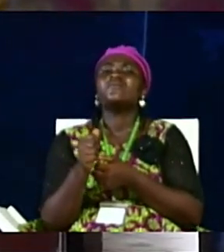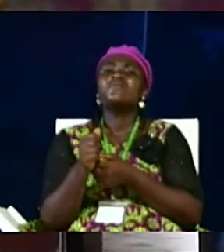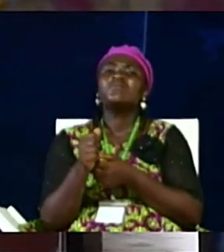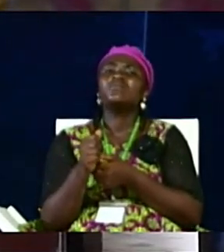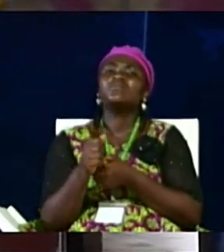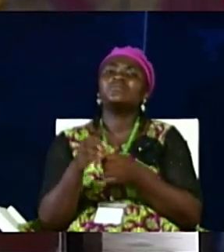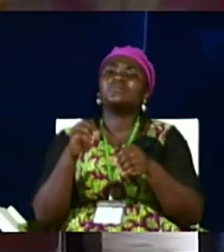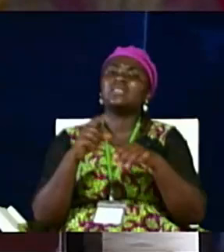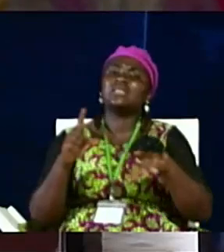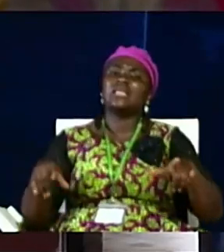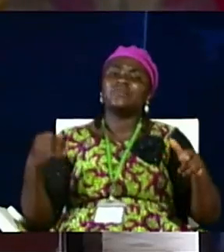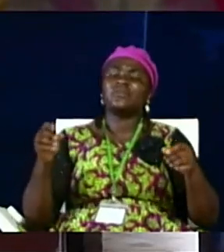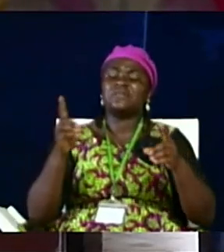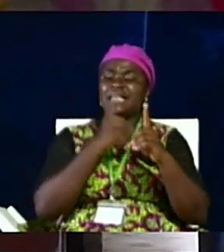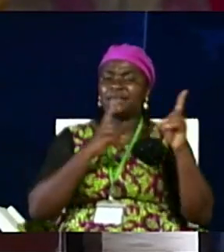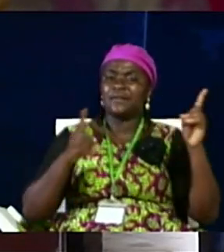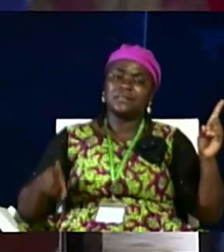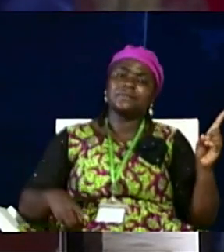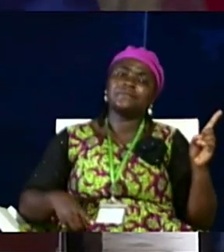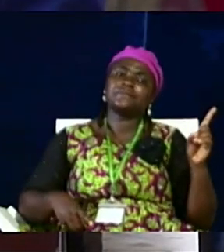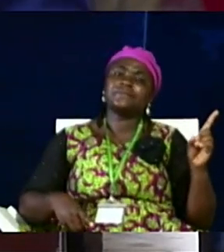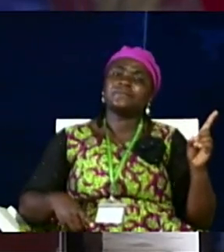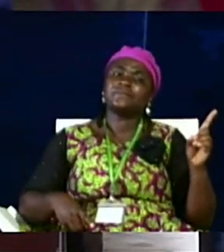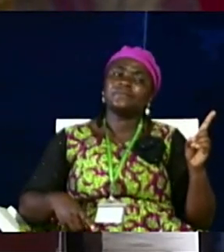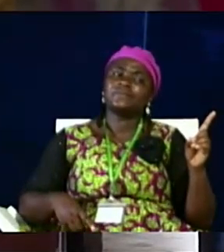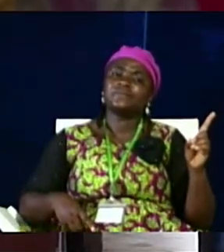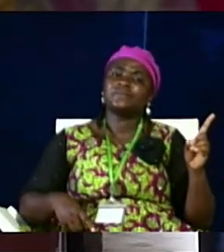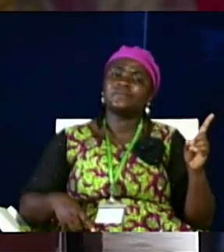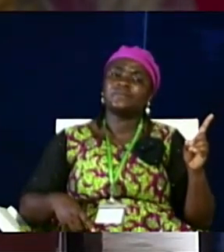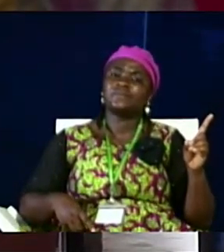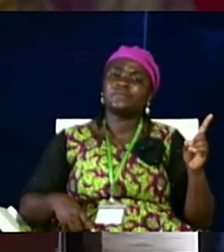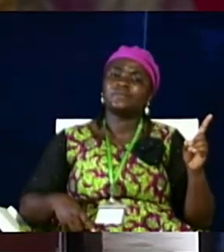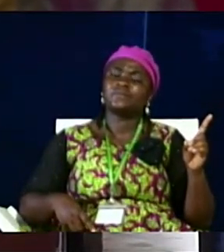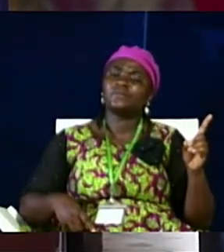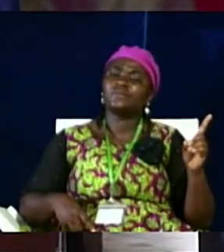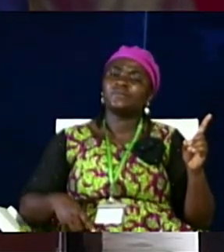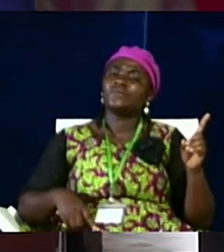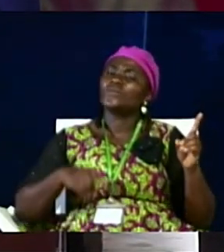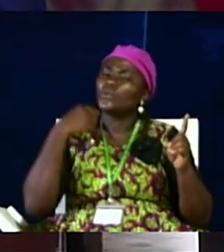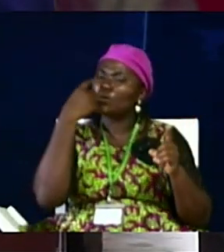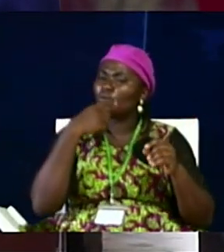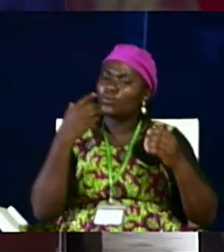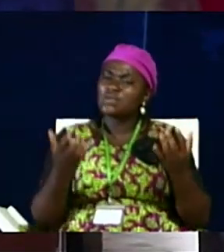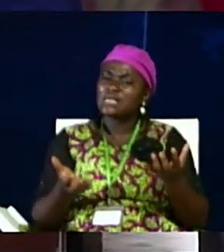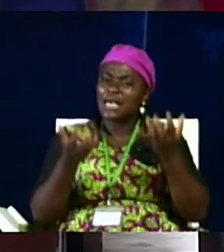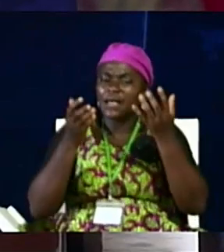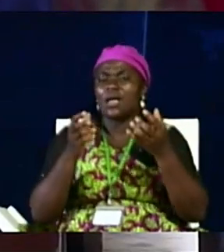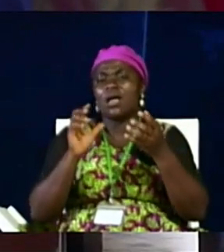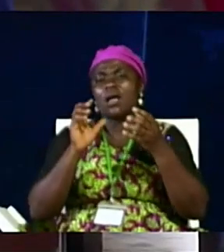In the life of David, who had carried so much a reproach for generations,